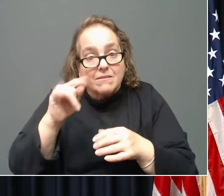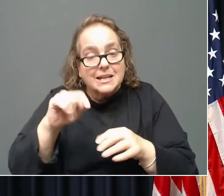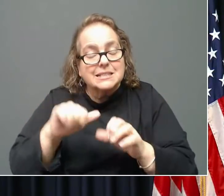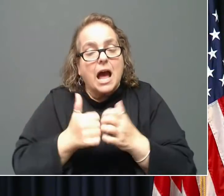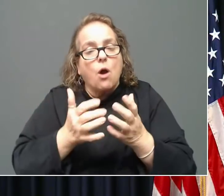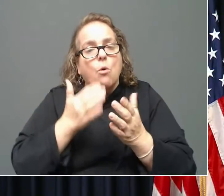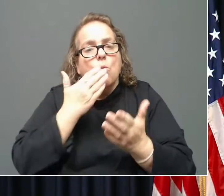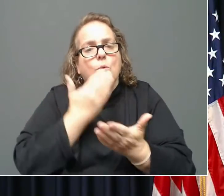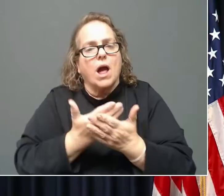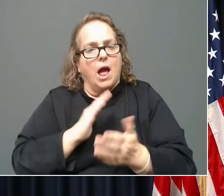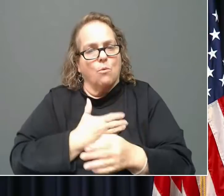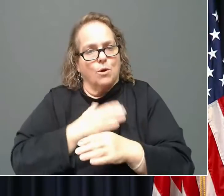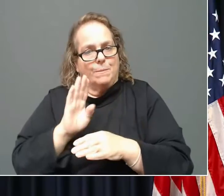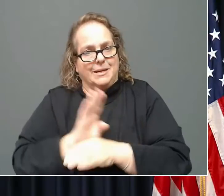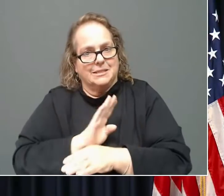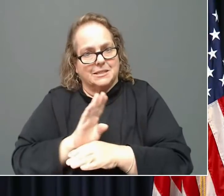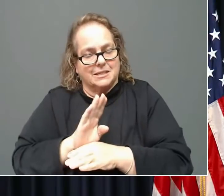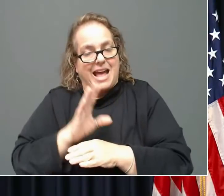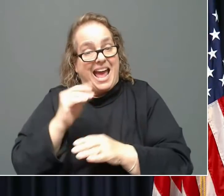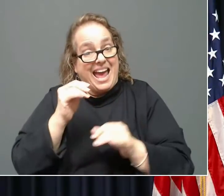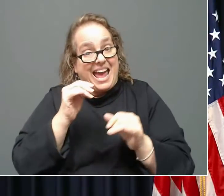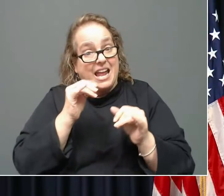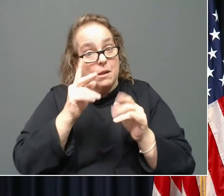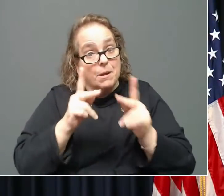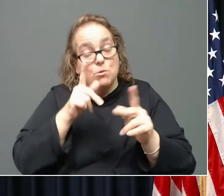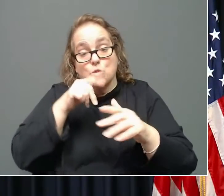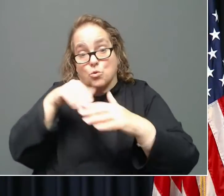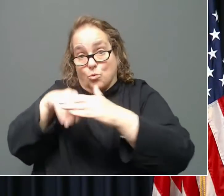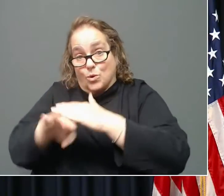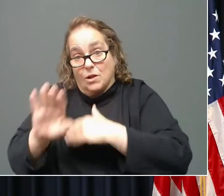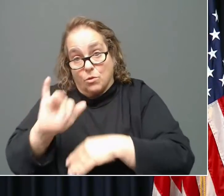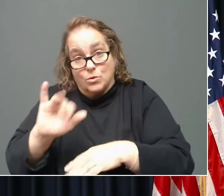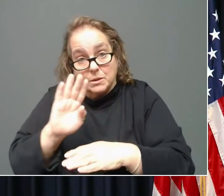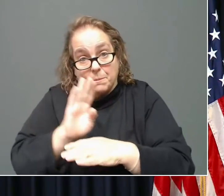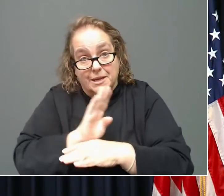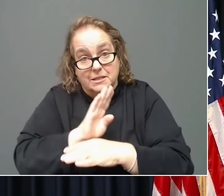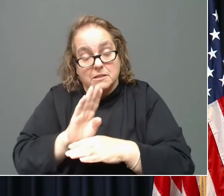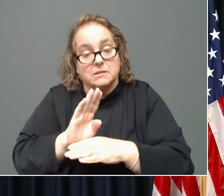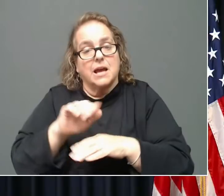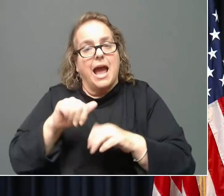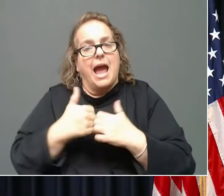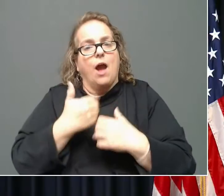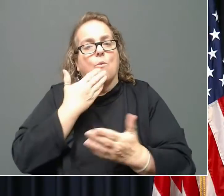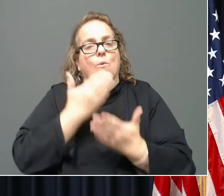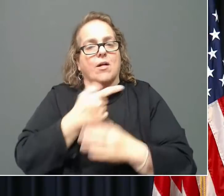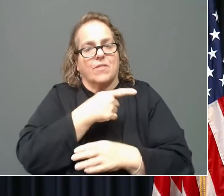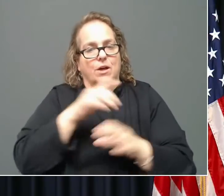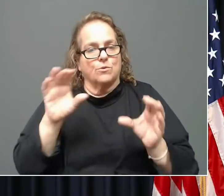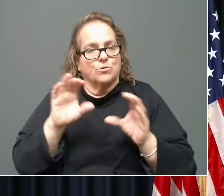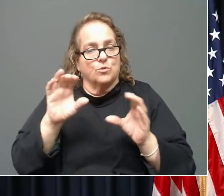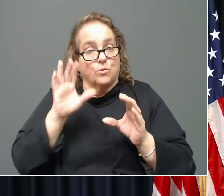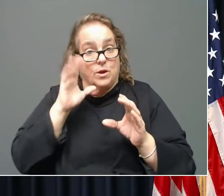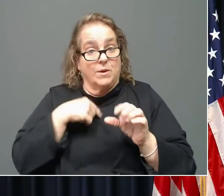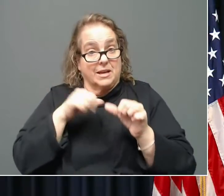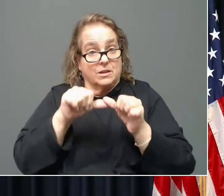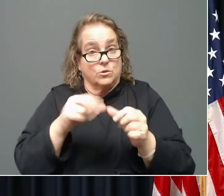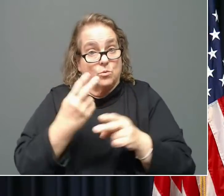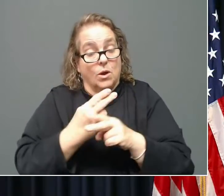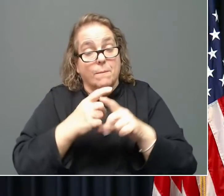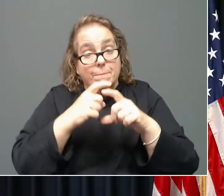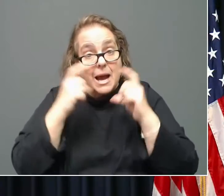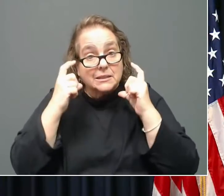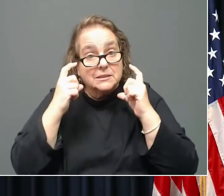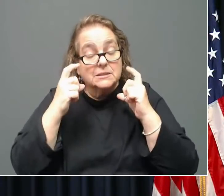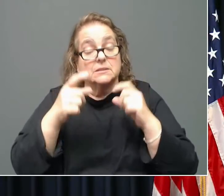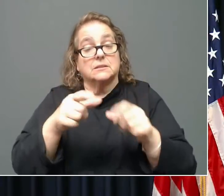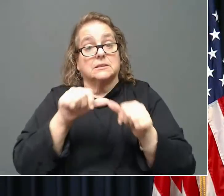that, the individuals that go into those businesses do with it. Are we going to continue to wear masks? Are we going to continue